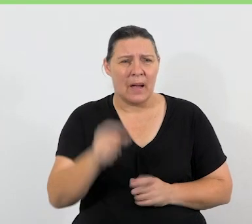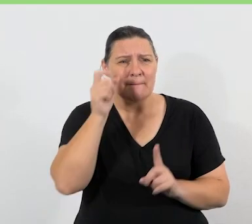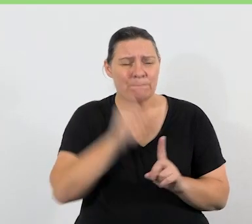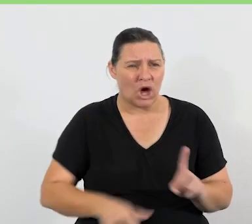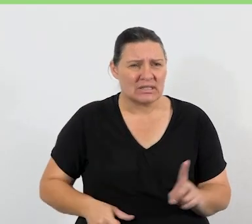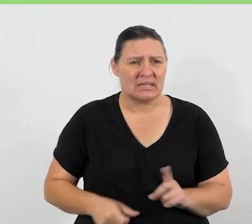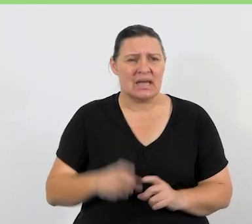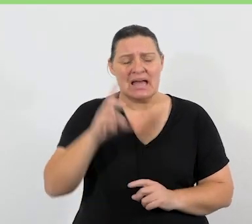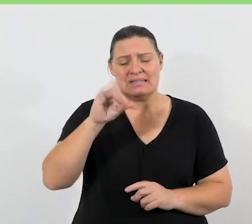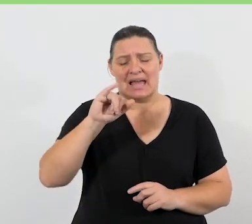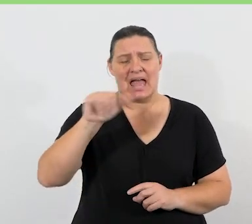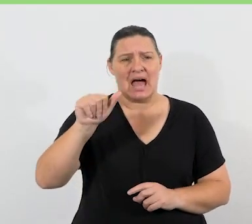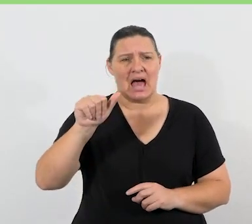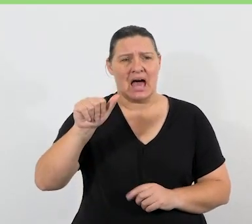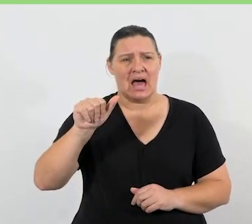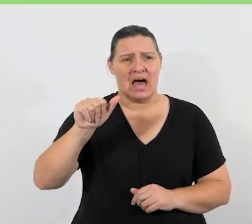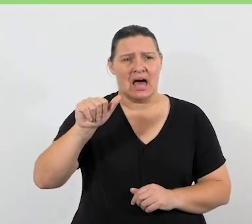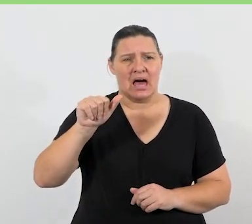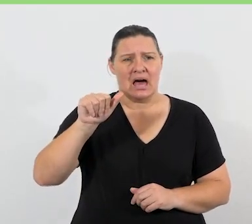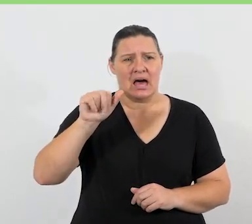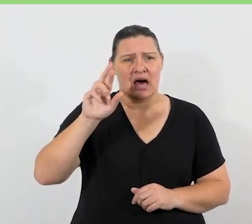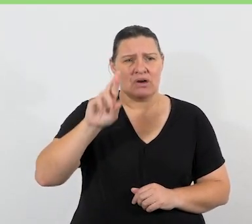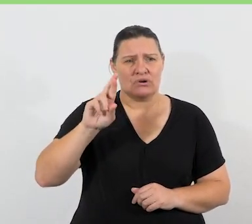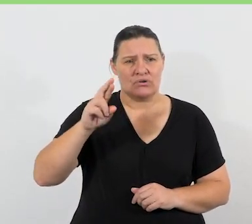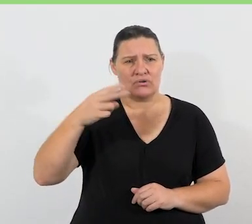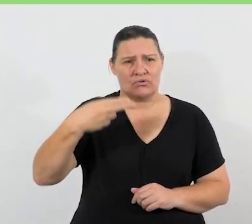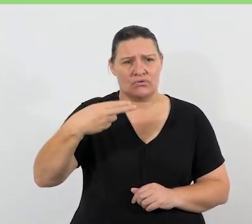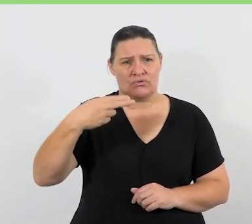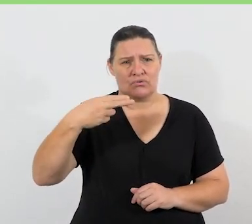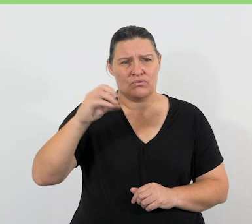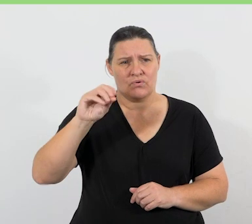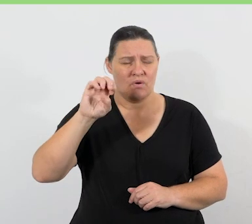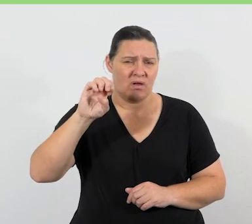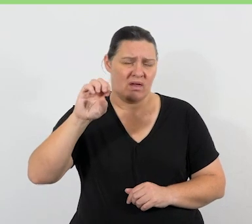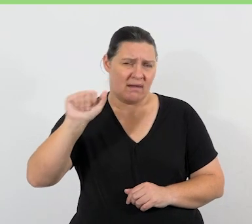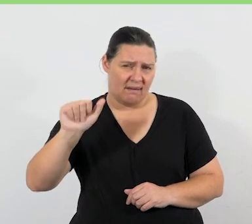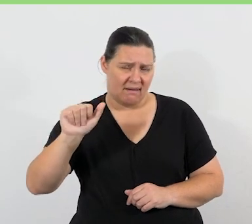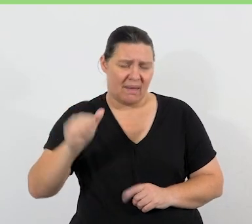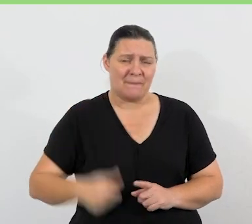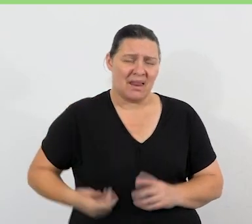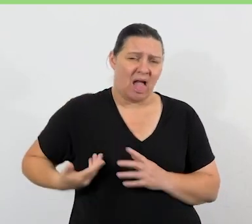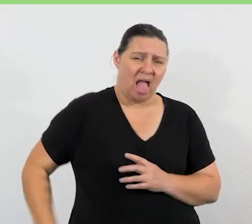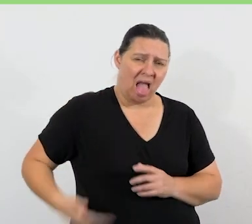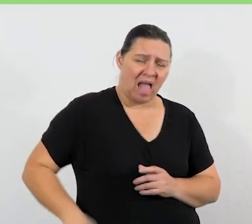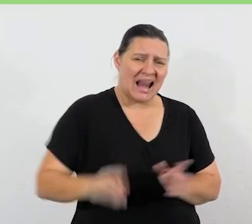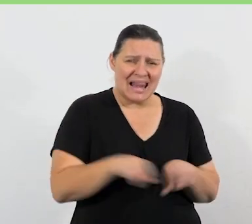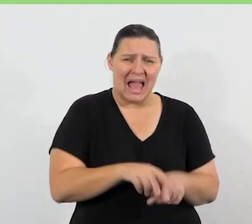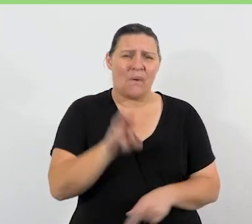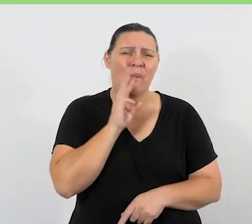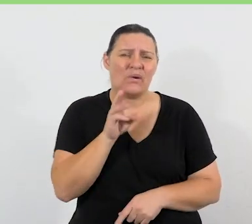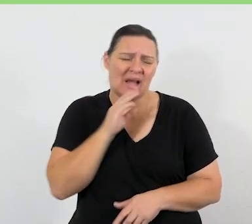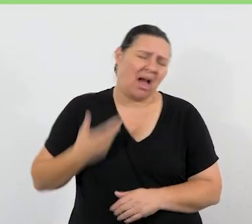Someone who passes very frequent loose, watery stool has diarrhea. So many diseases